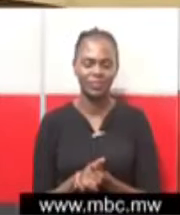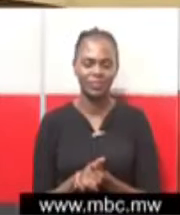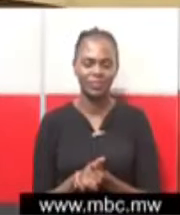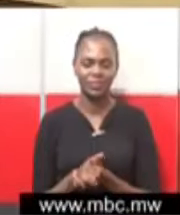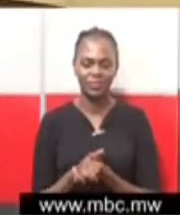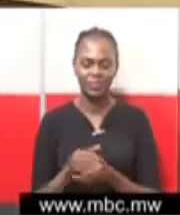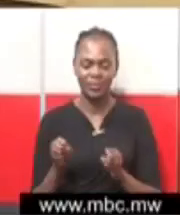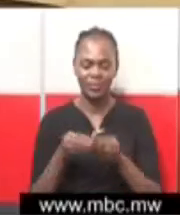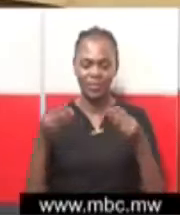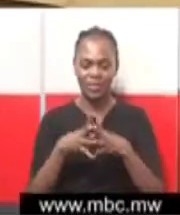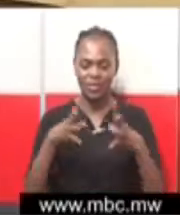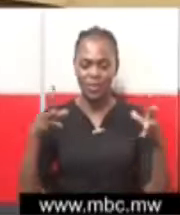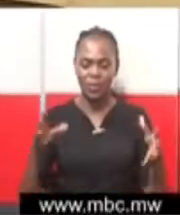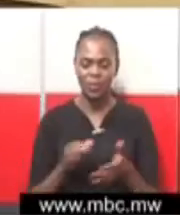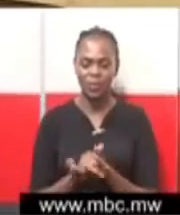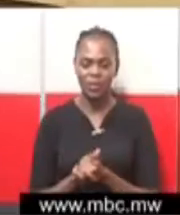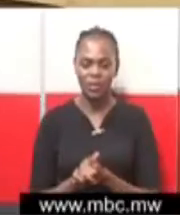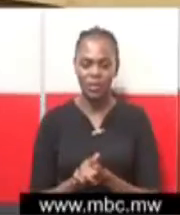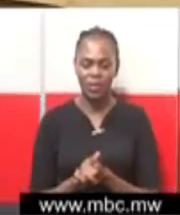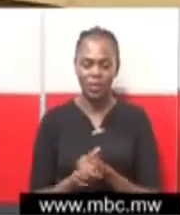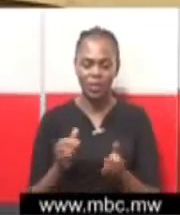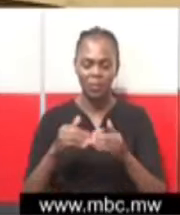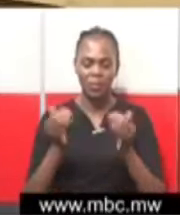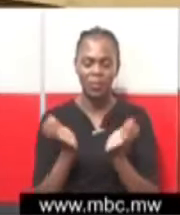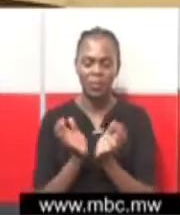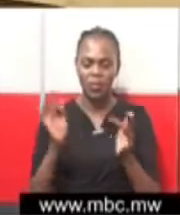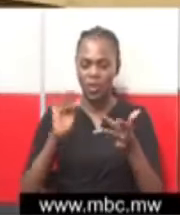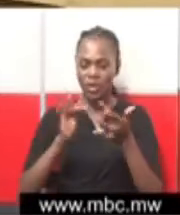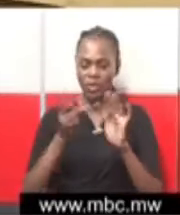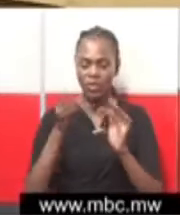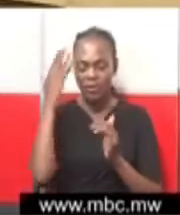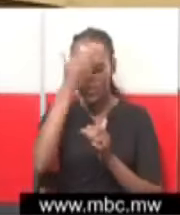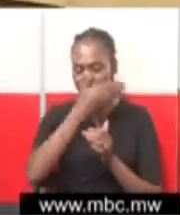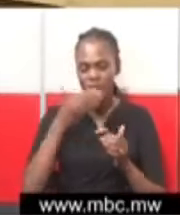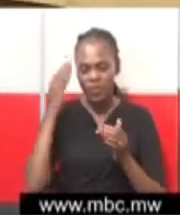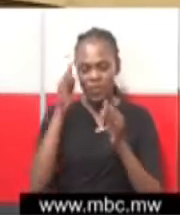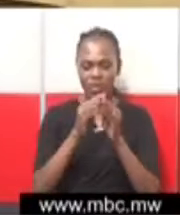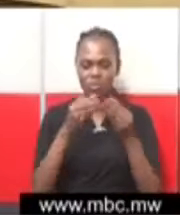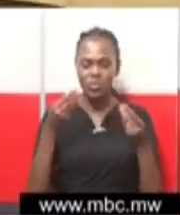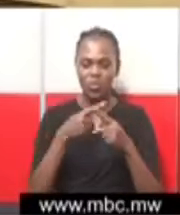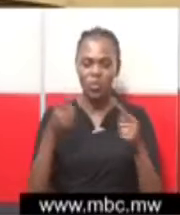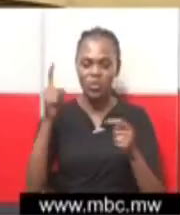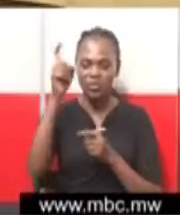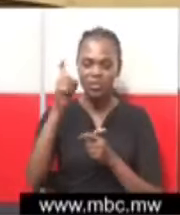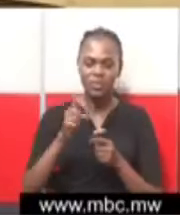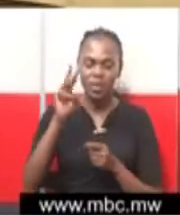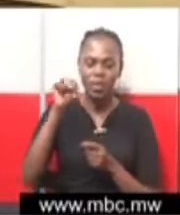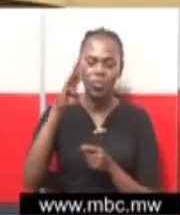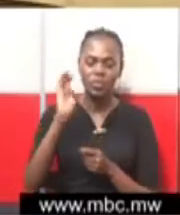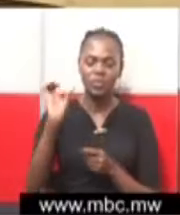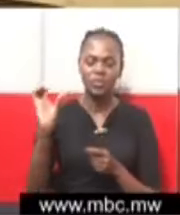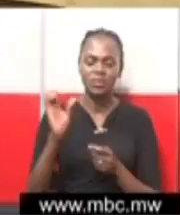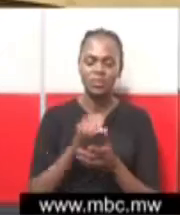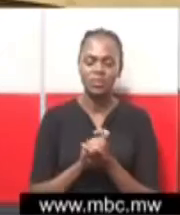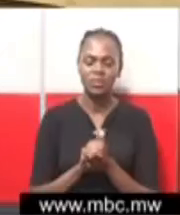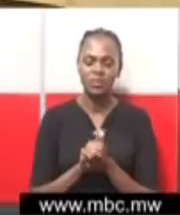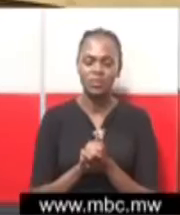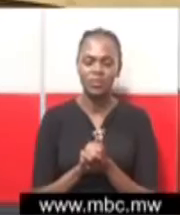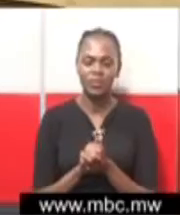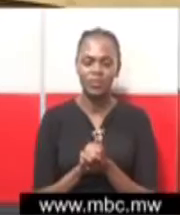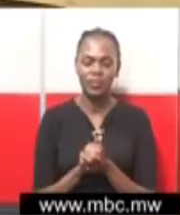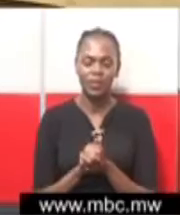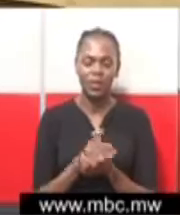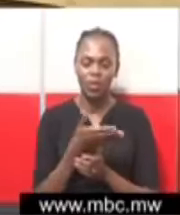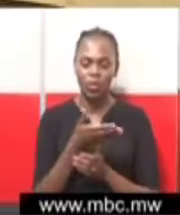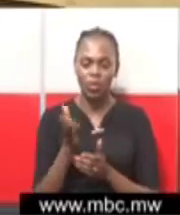For more on these and other stories, follow our online platforms, Facebook, X, and our website, mbc.mw. You can access